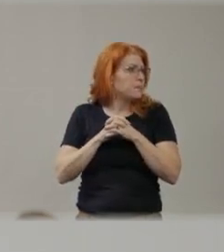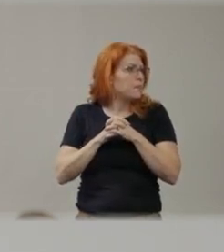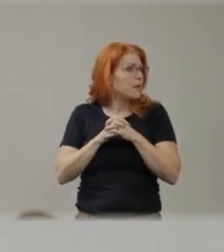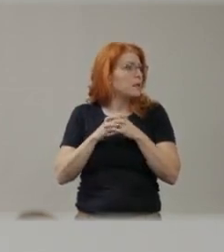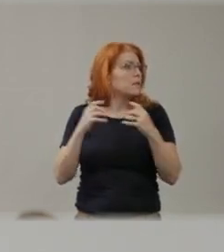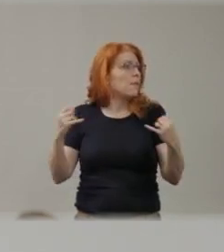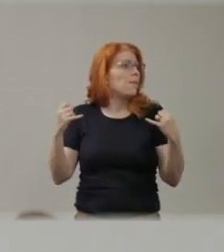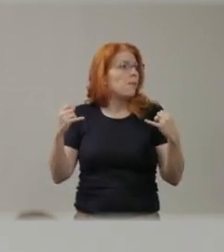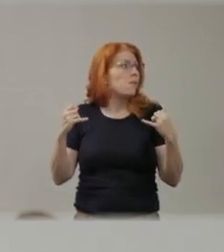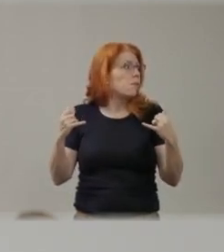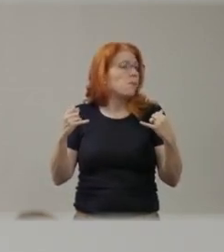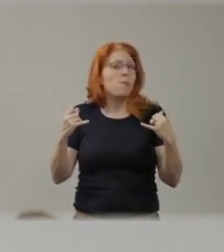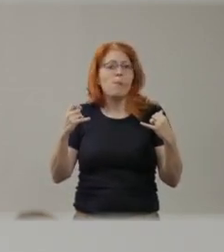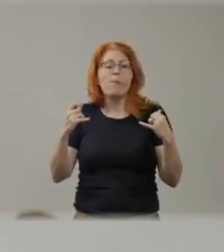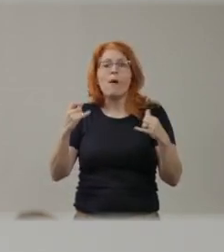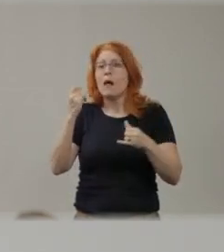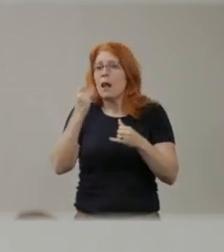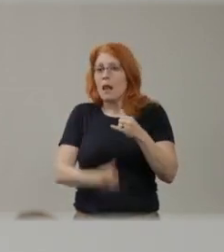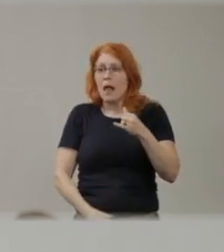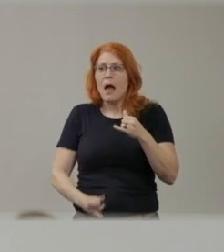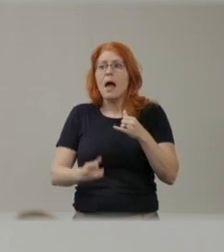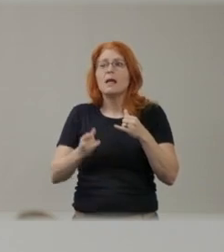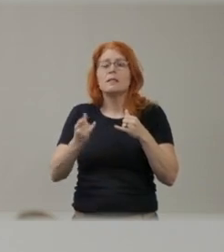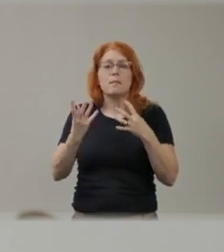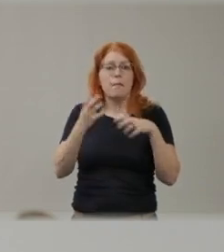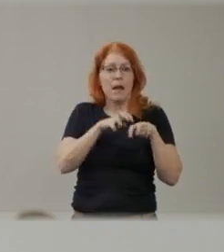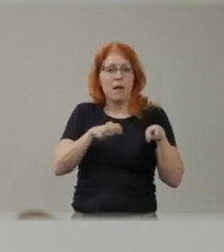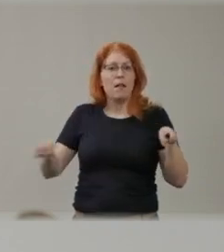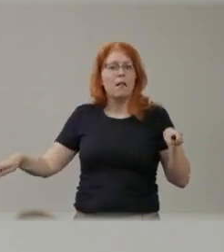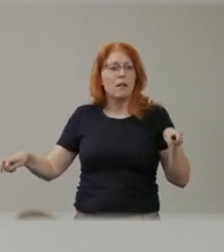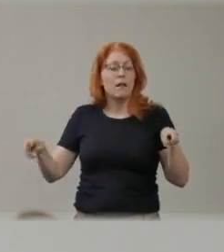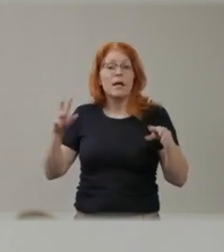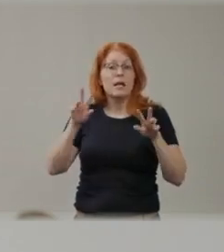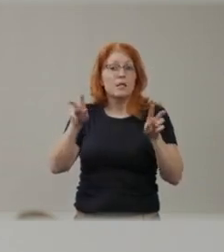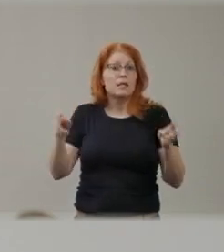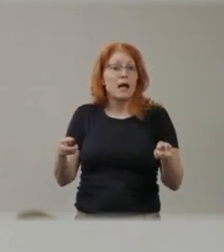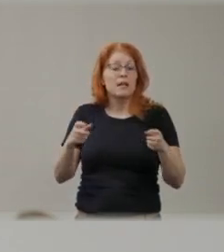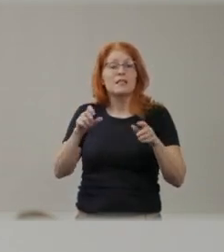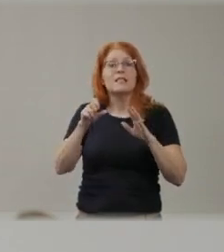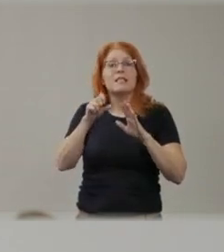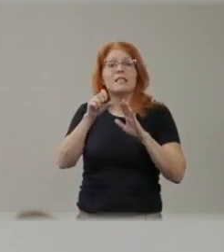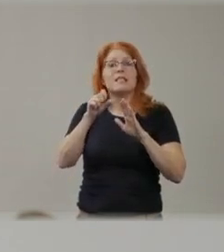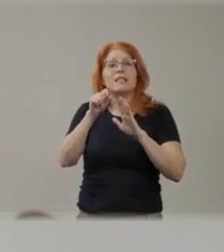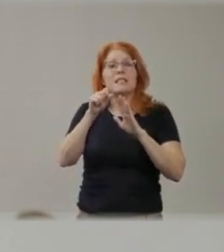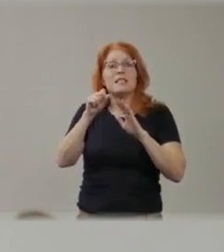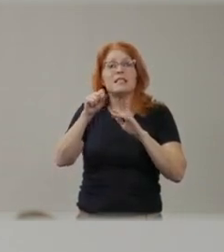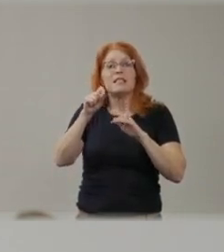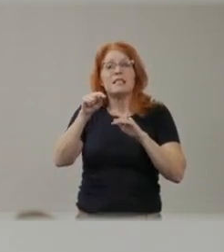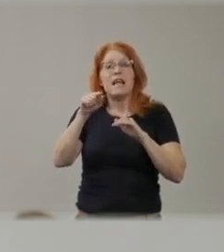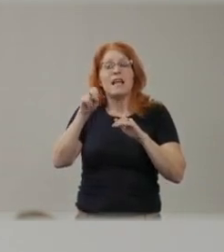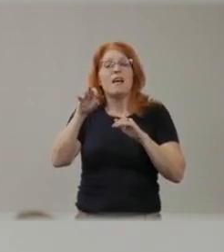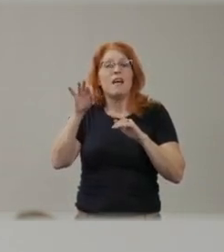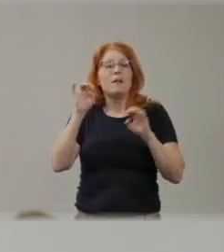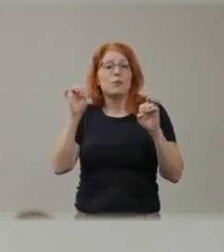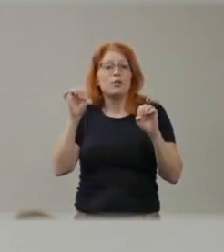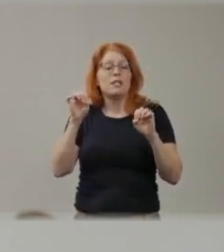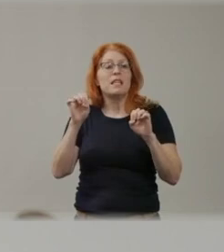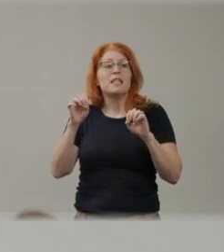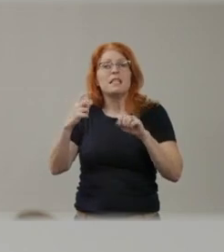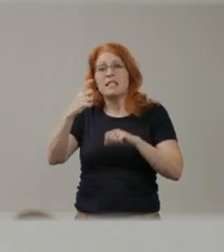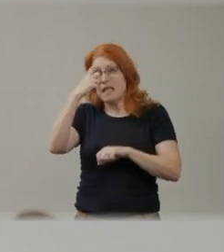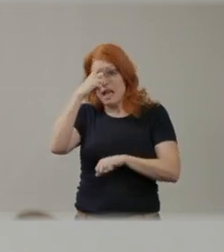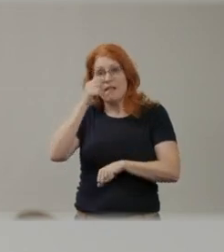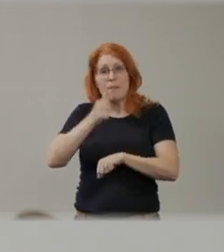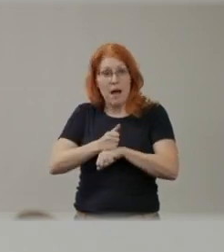want to do now is I want to bring up for our last panel, which is entitled State of Emergency, State of Mind, the Copa